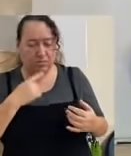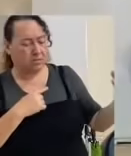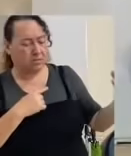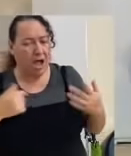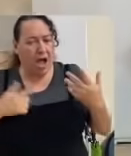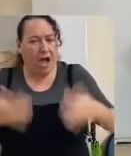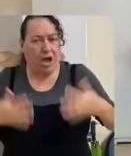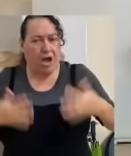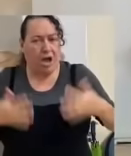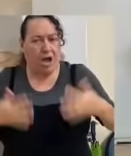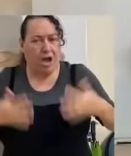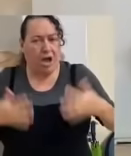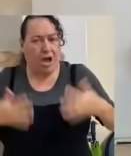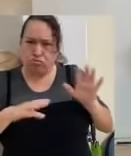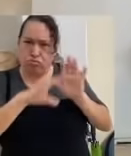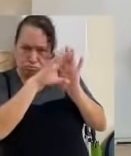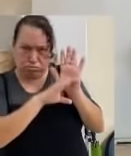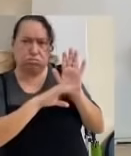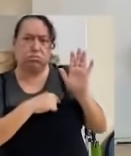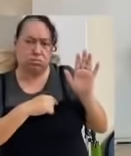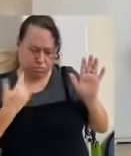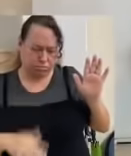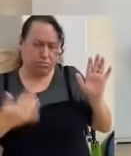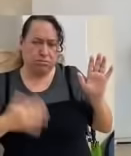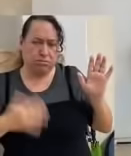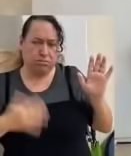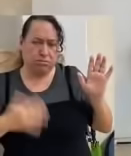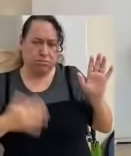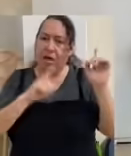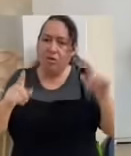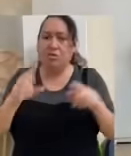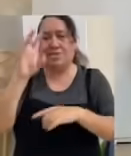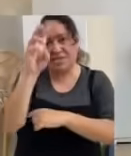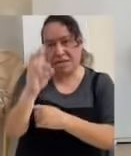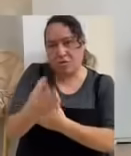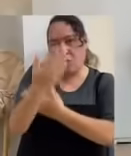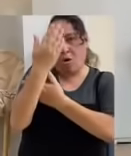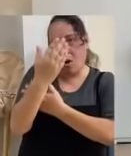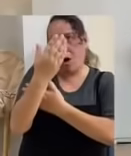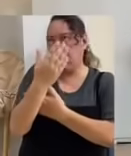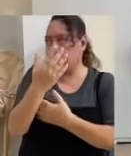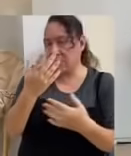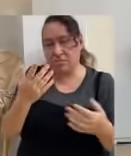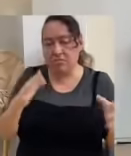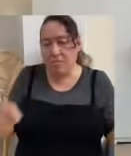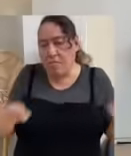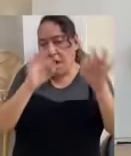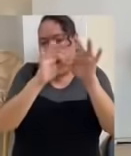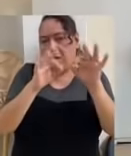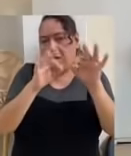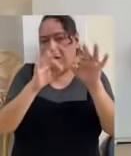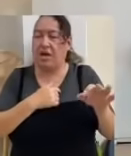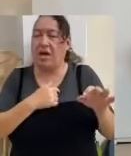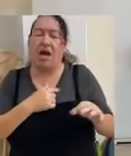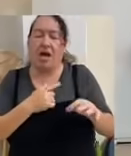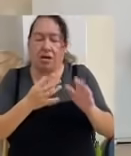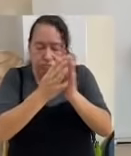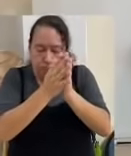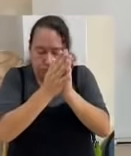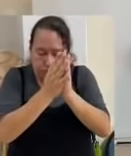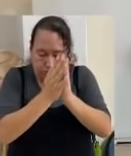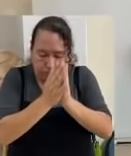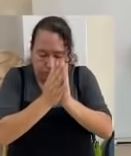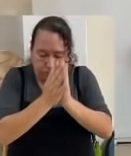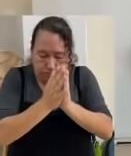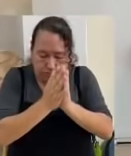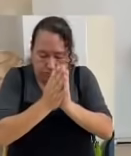the commandments. We could say, you know, I go to 6 a.m. Mass, or I don't know, I pray 7 rosaries a day, or I don't